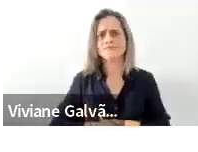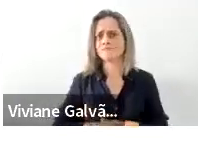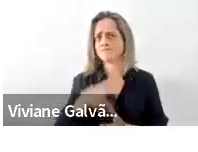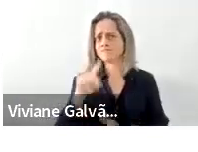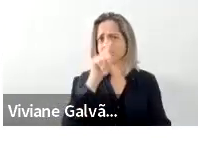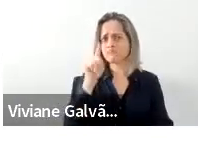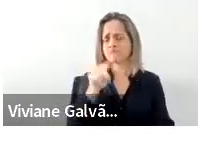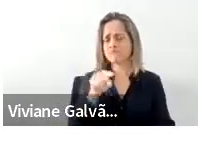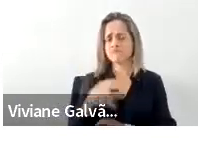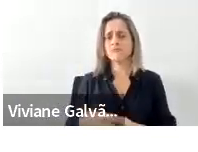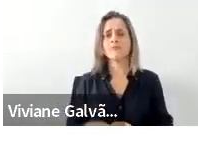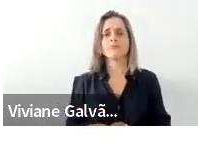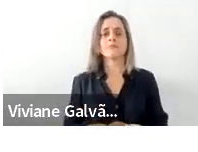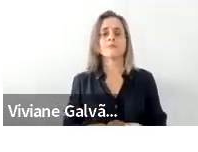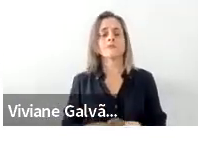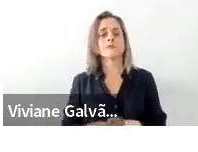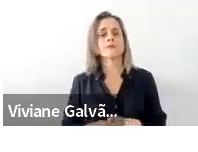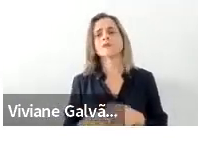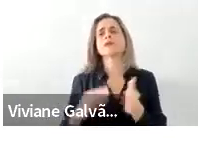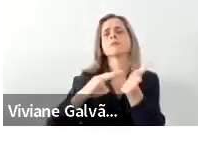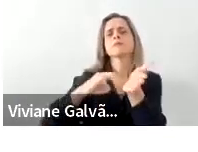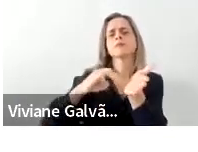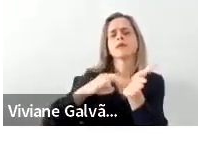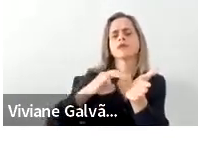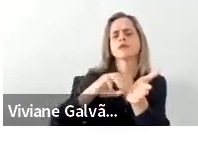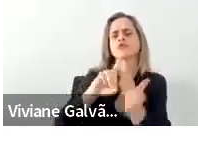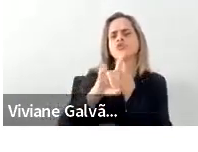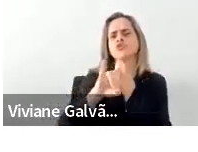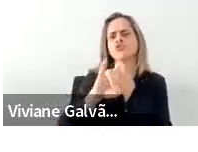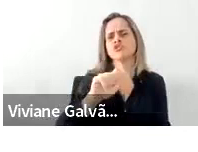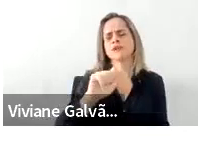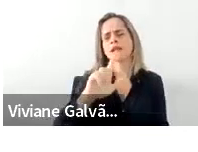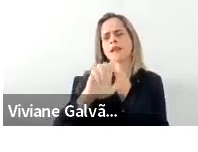method in quotes because there is